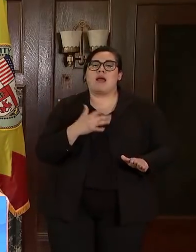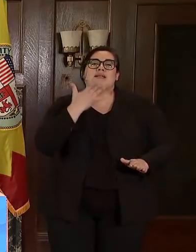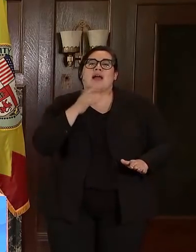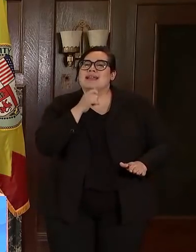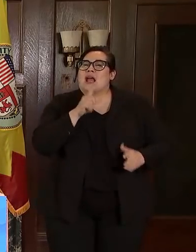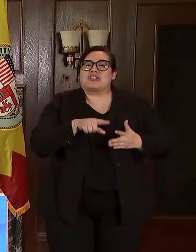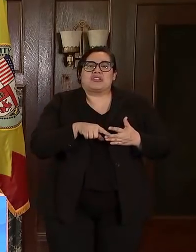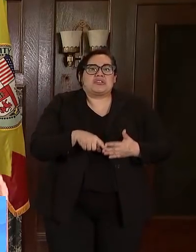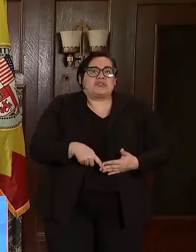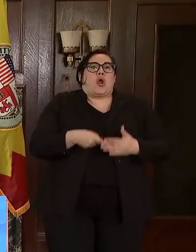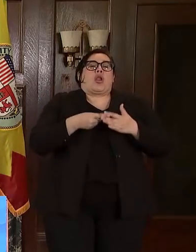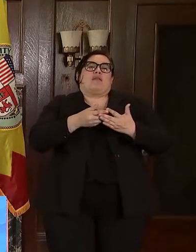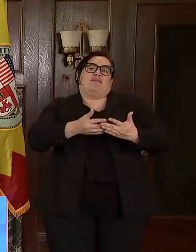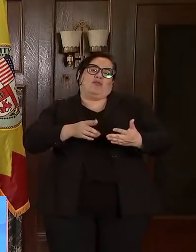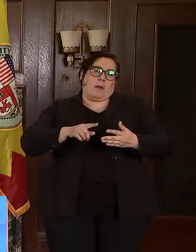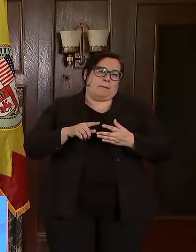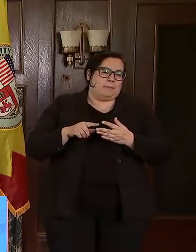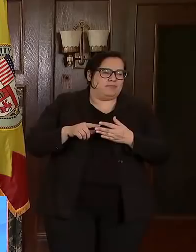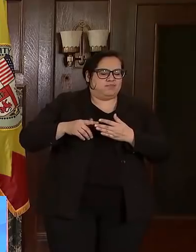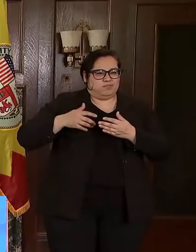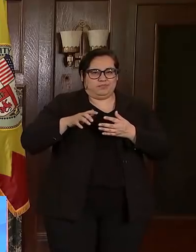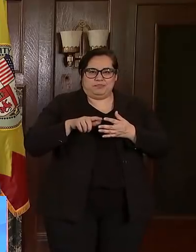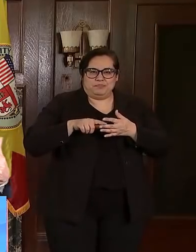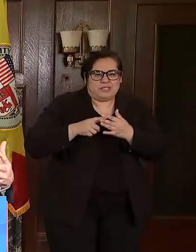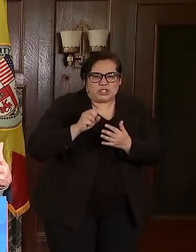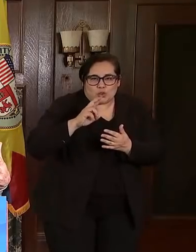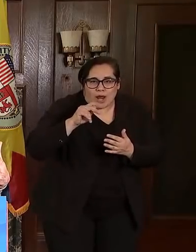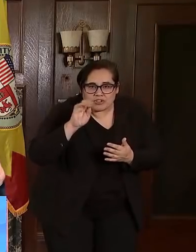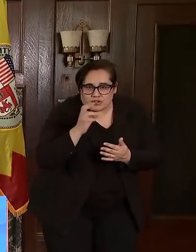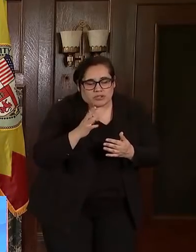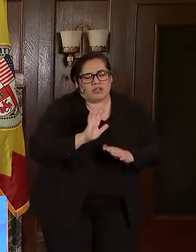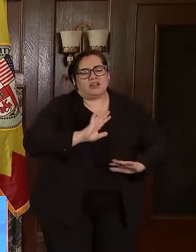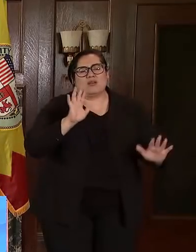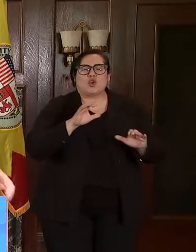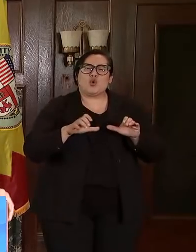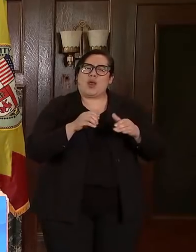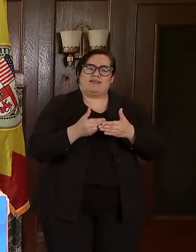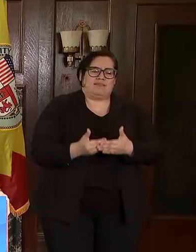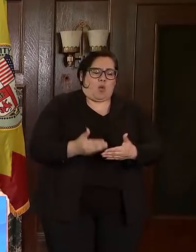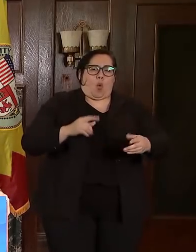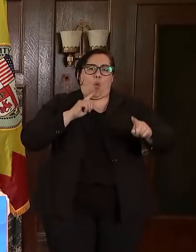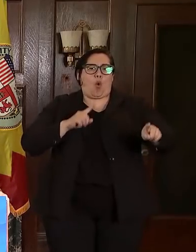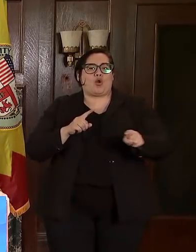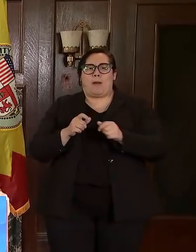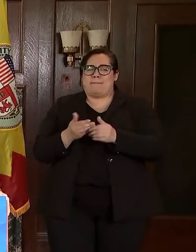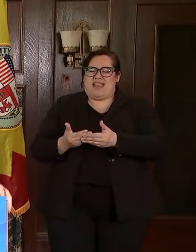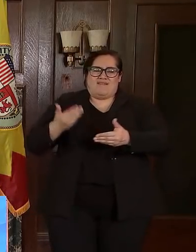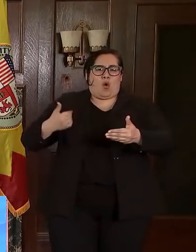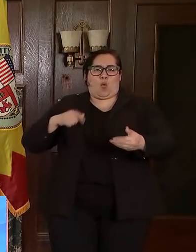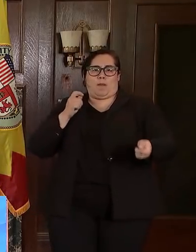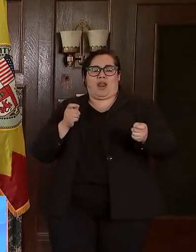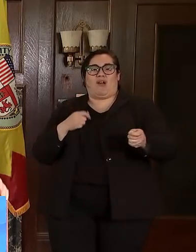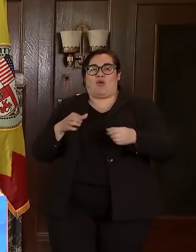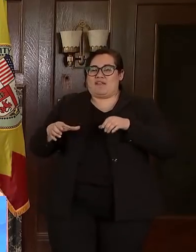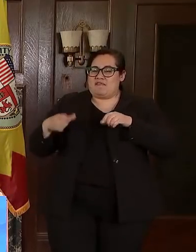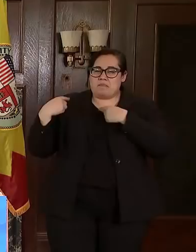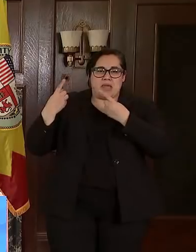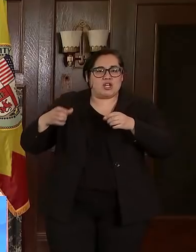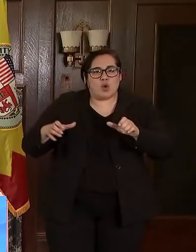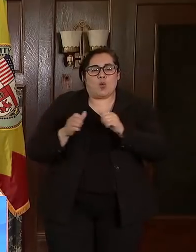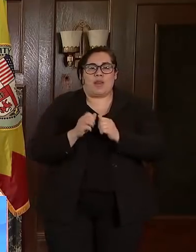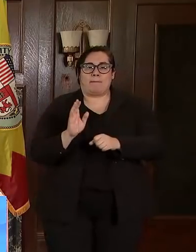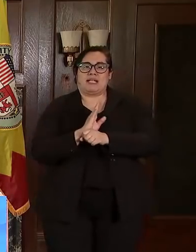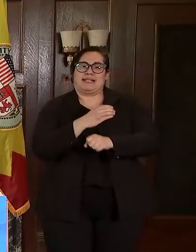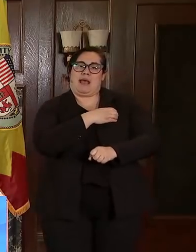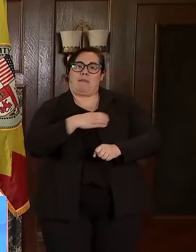from scratch, Leslie. We've been doing this with the order before we modify it. We've been doing this with the business ambassadors. I've